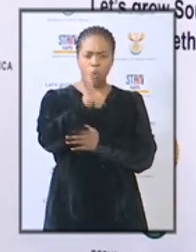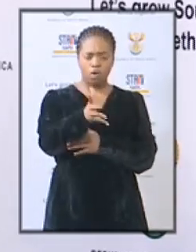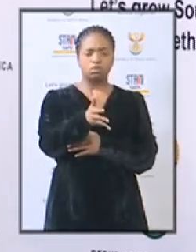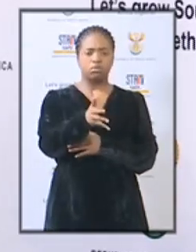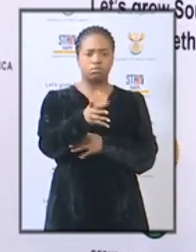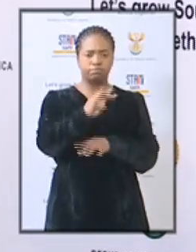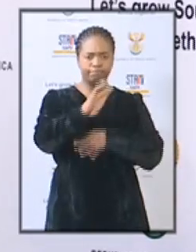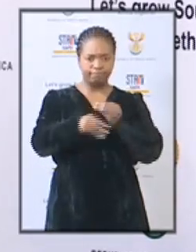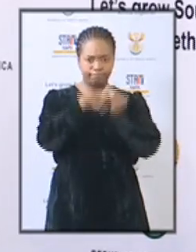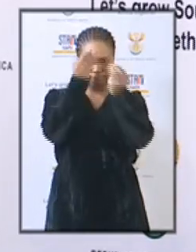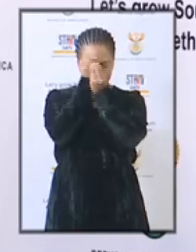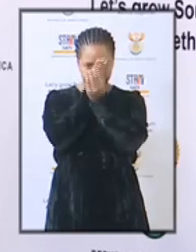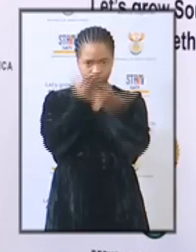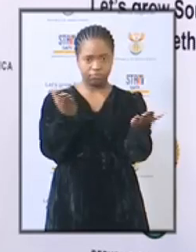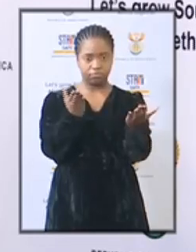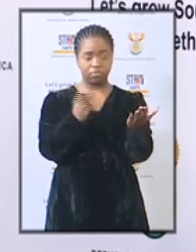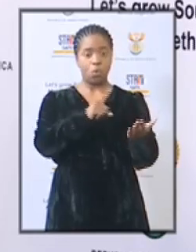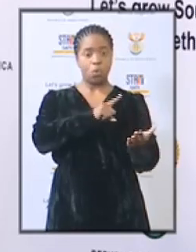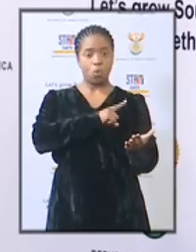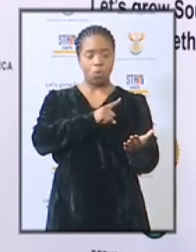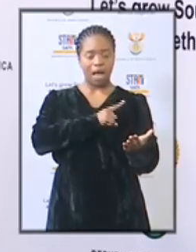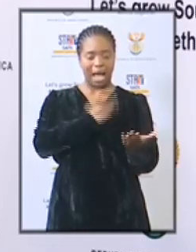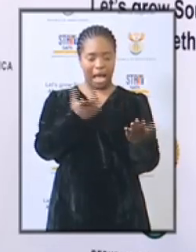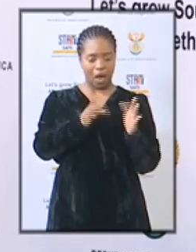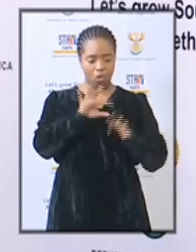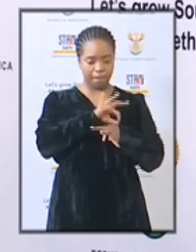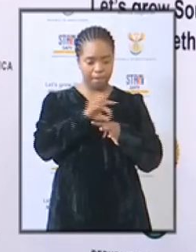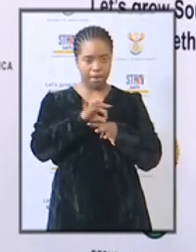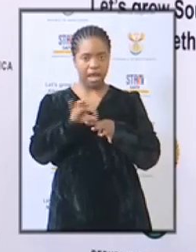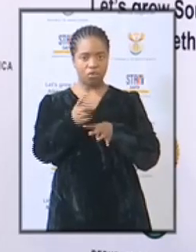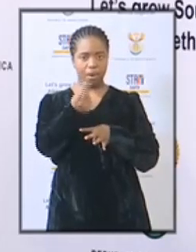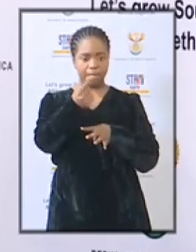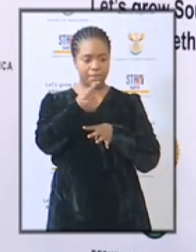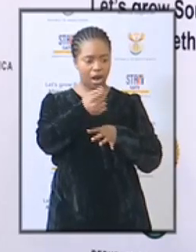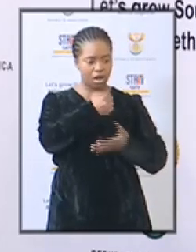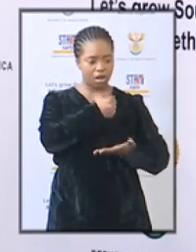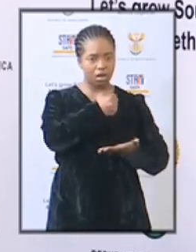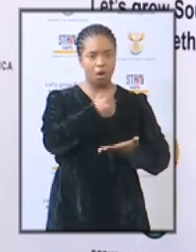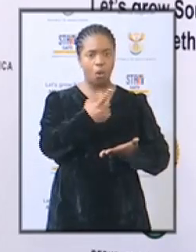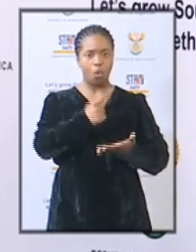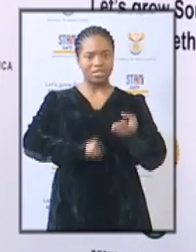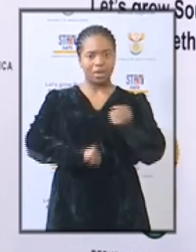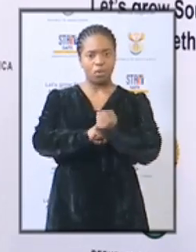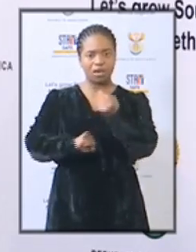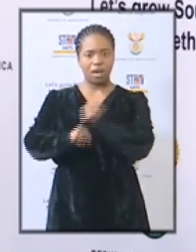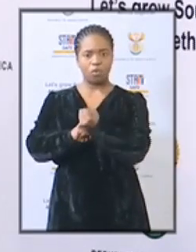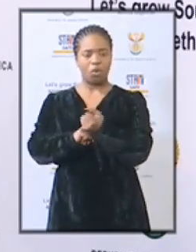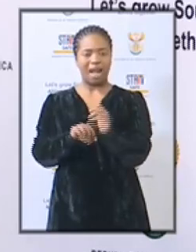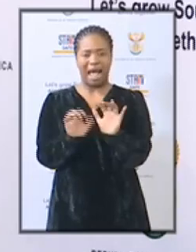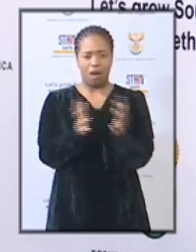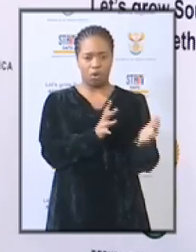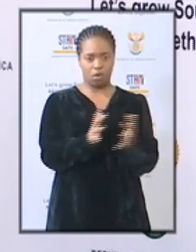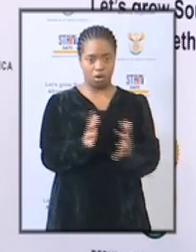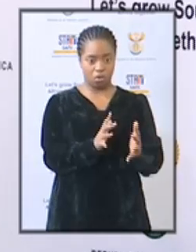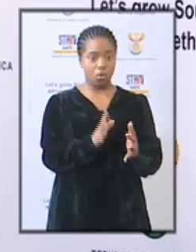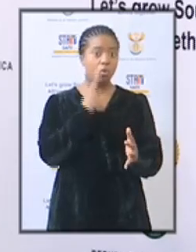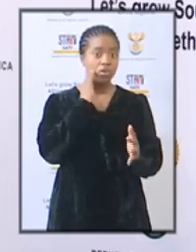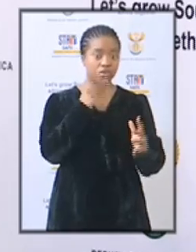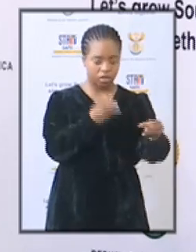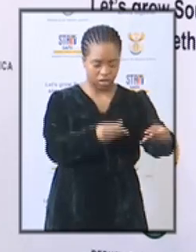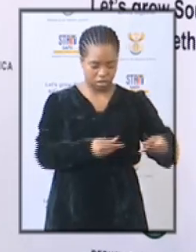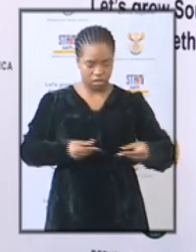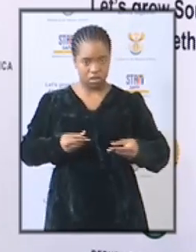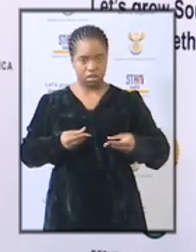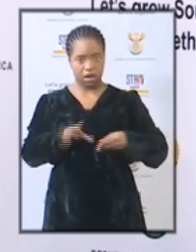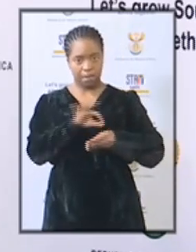inputs received on the tourism recovery strategy before we submit our plan to Cabinet. Our intention as